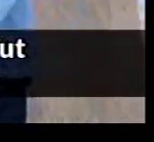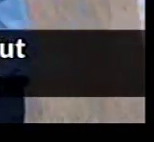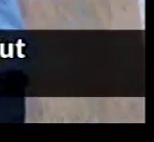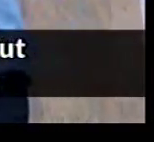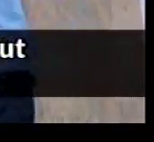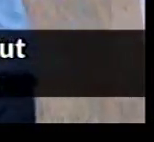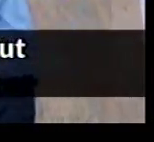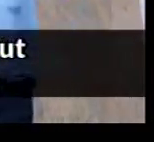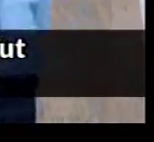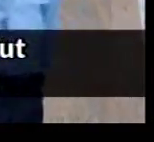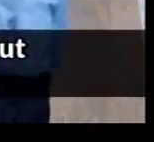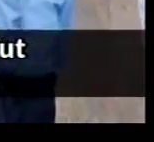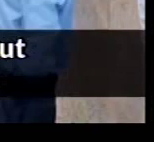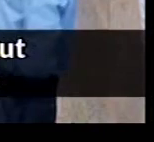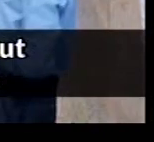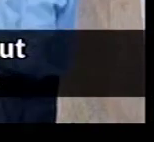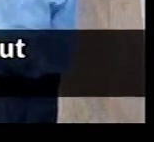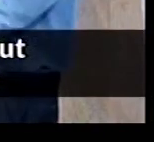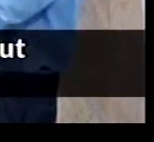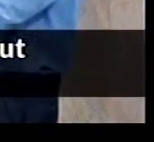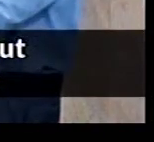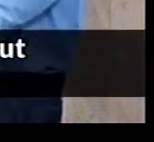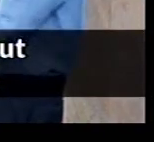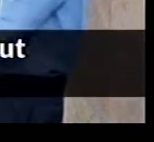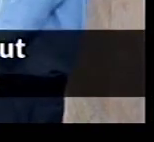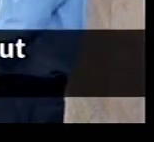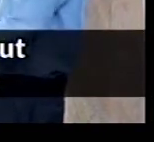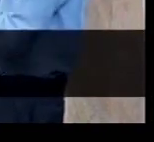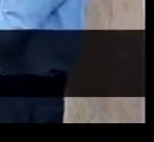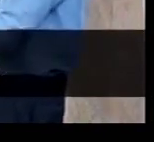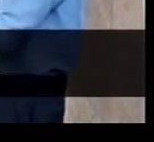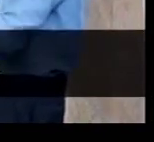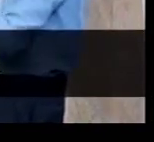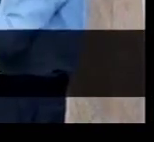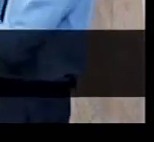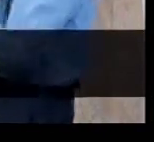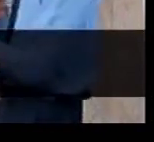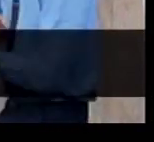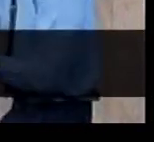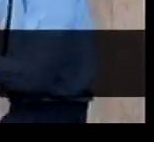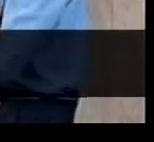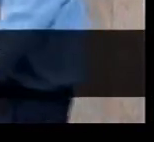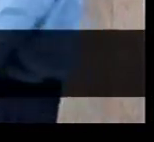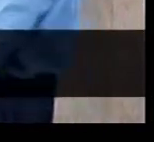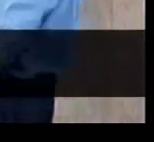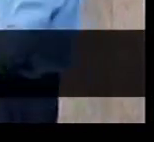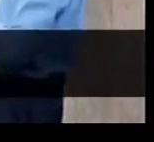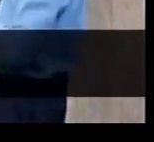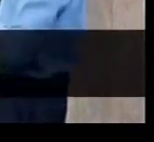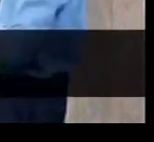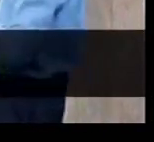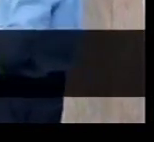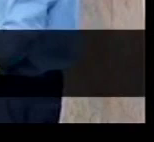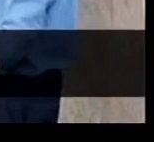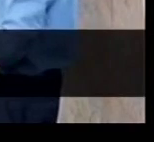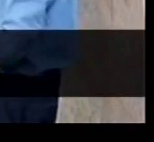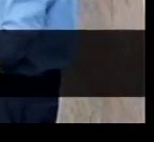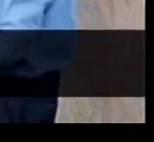fame. I'm so glad that I found out He would bring me out through His holy